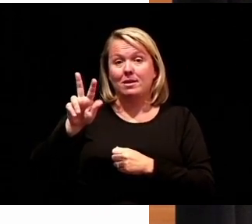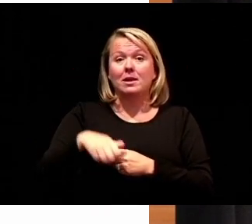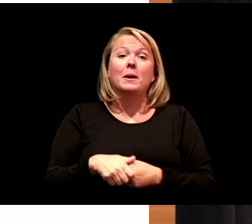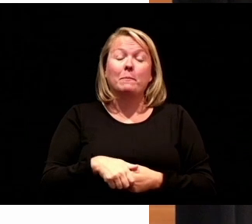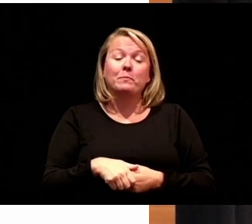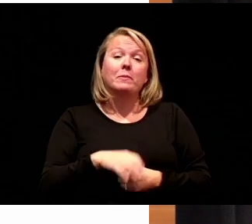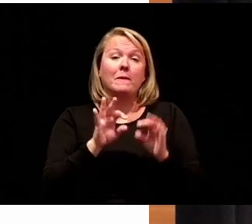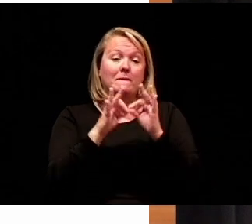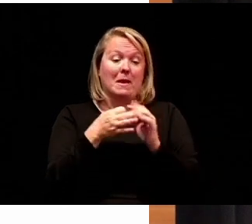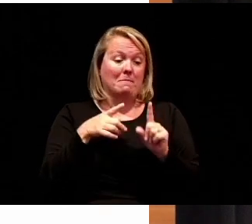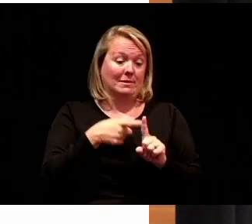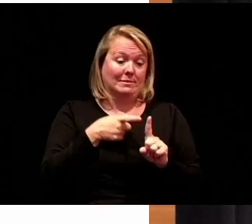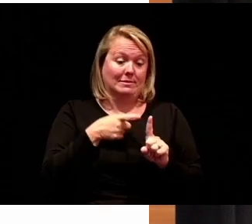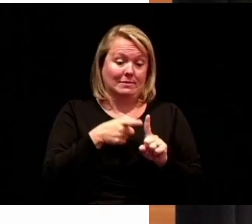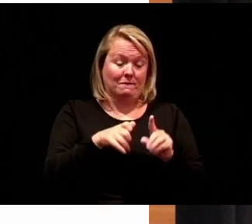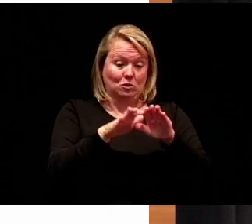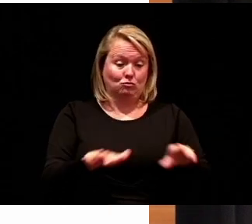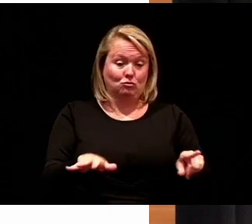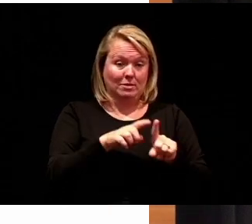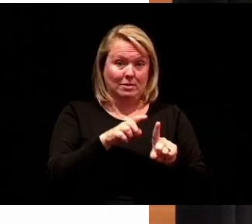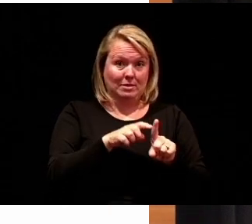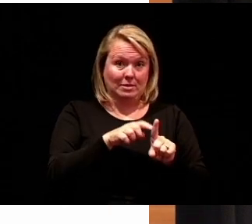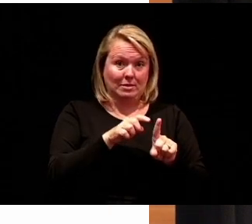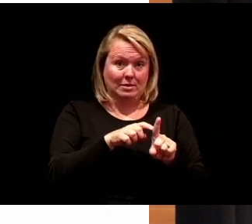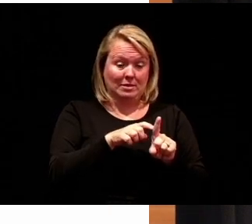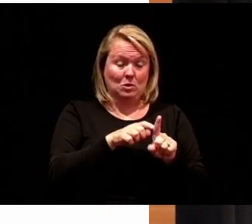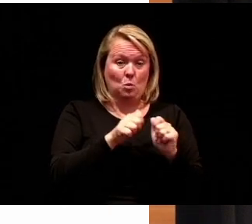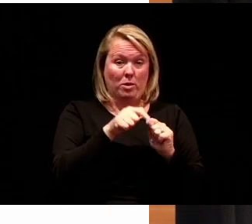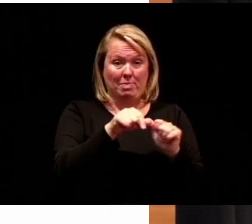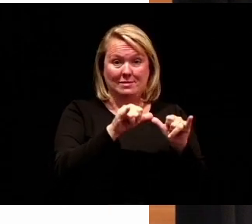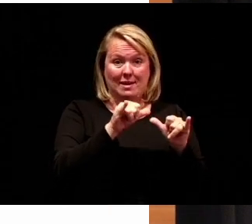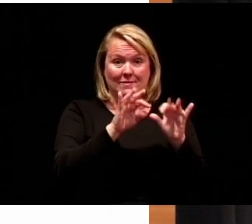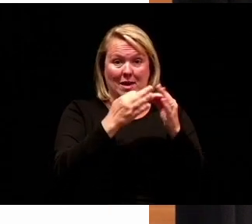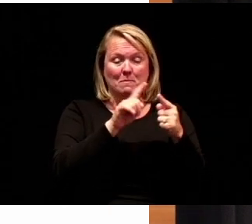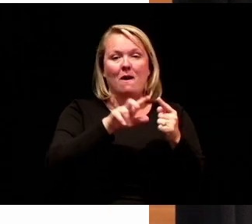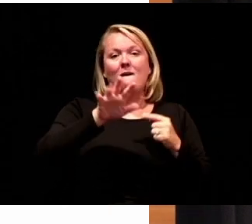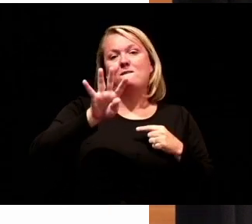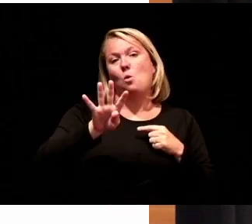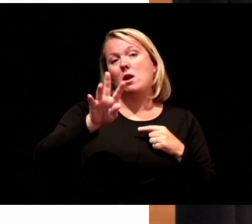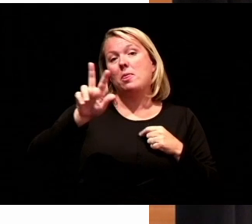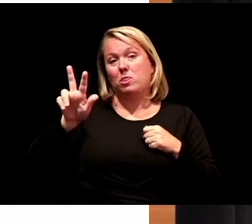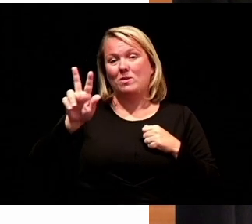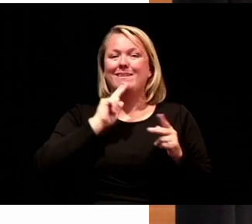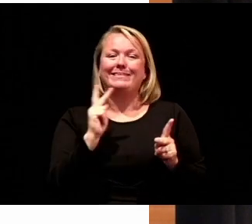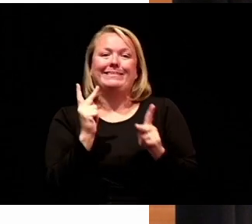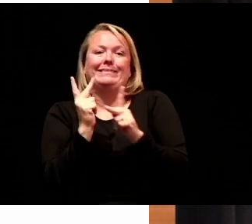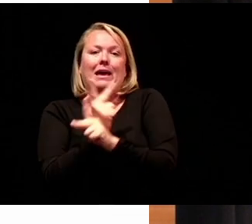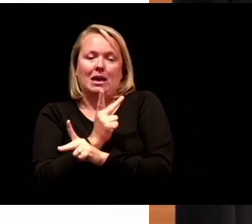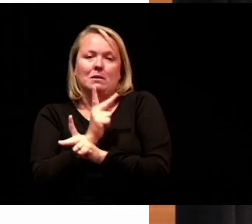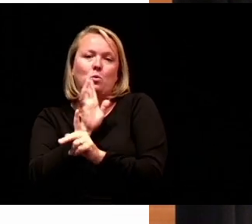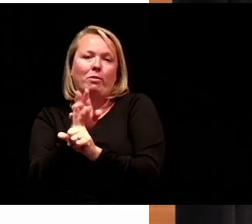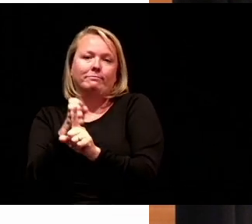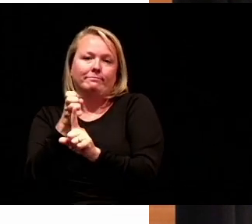in Kent County and how families are impacted. So we were able to find that A six-person household